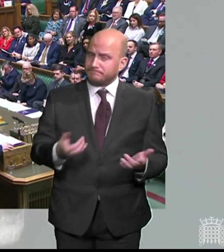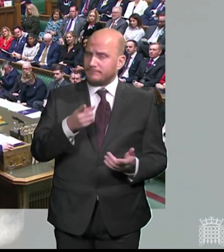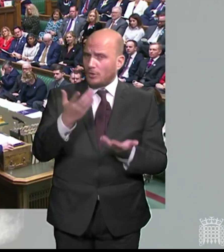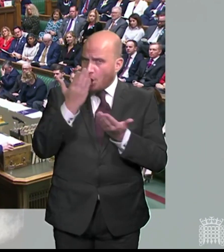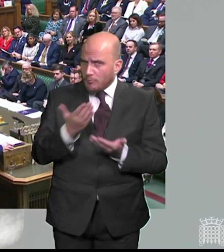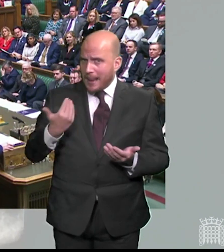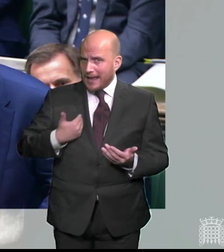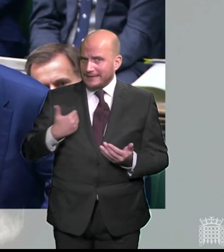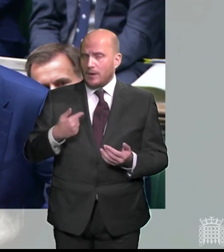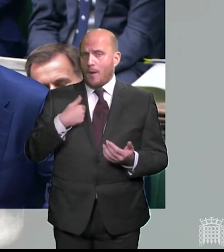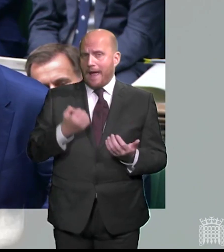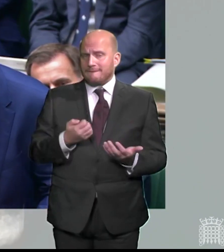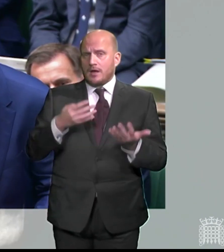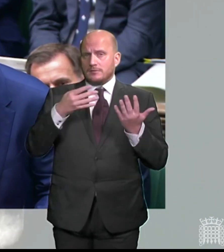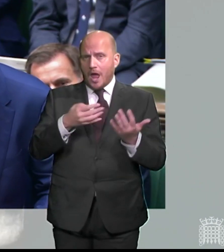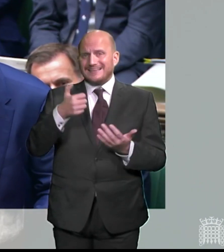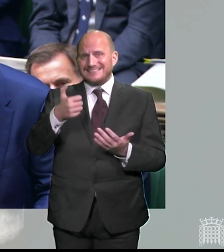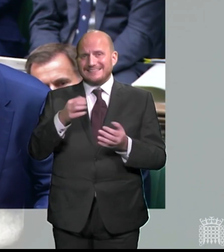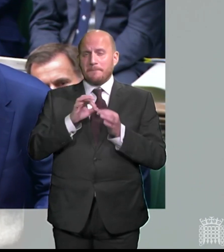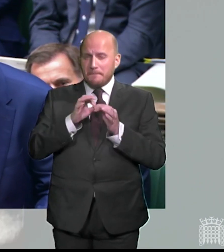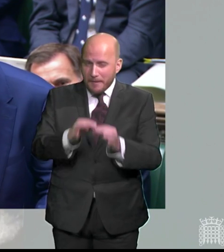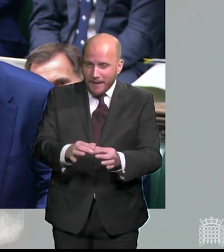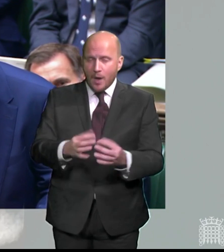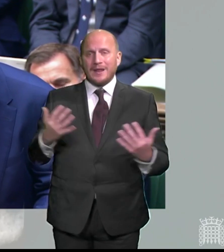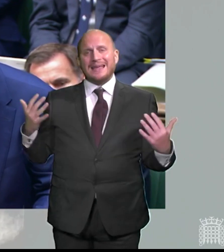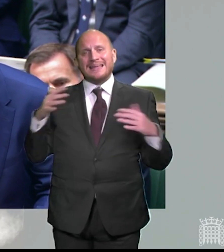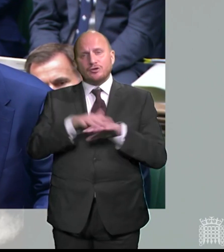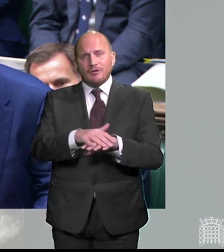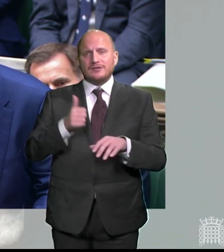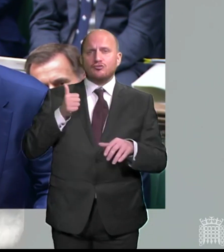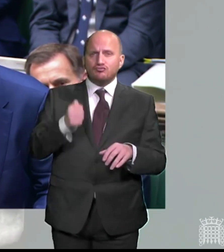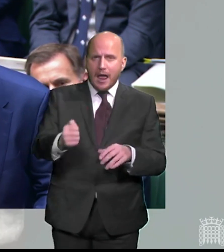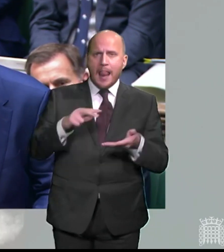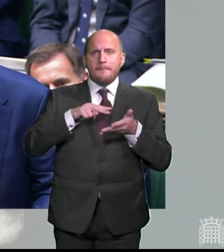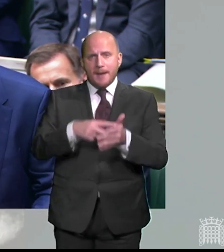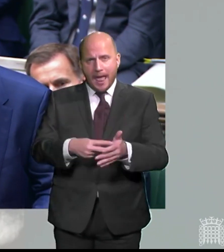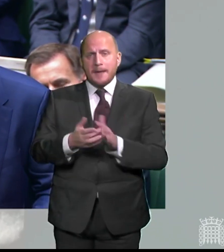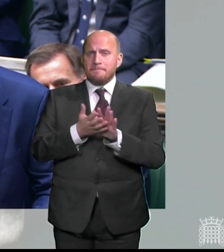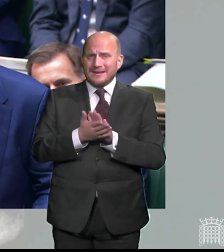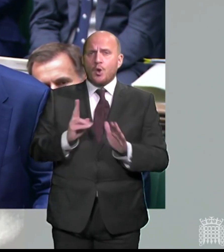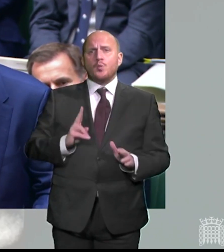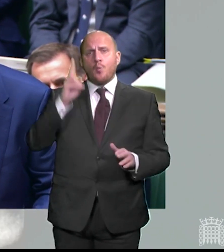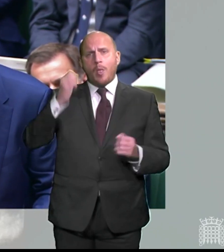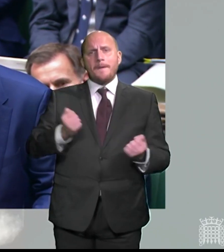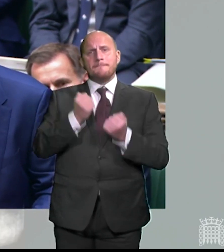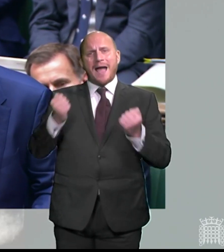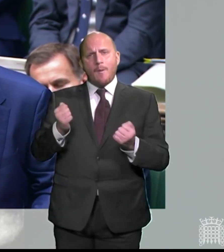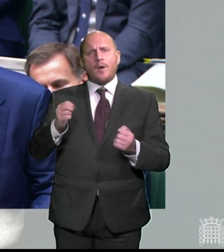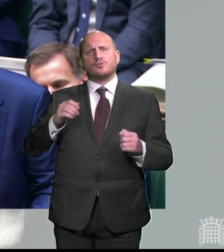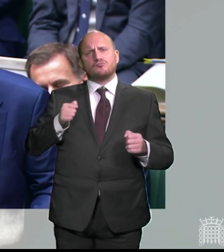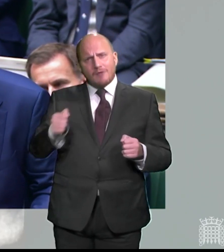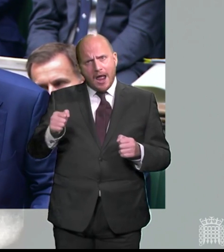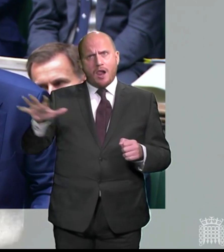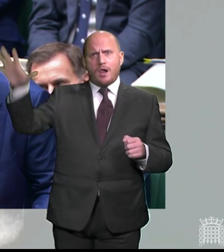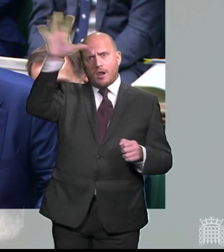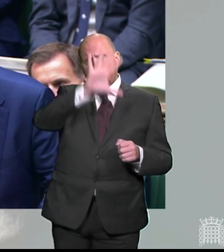North Pole, complete with hot chocolate, cookies, golden tickets, and the first gift of Christmas from Santa, which is